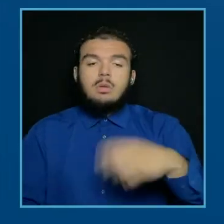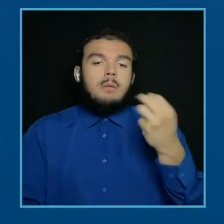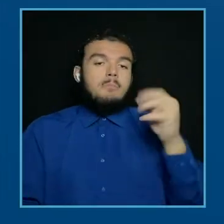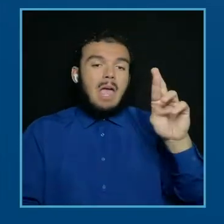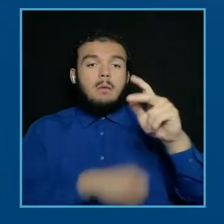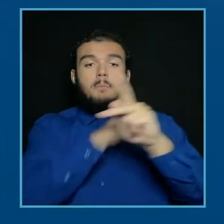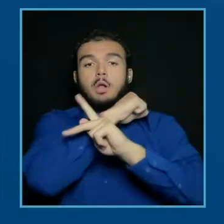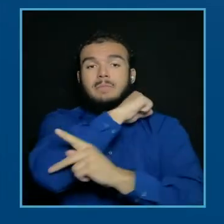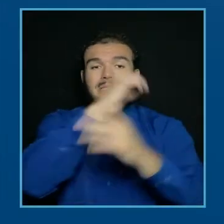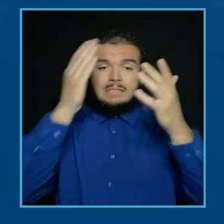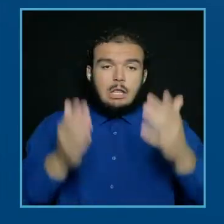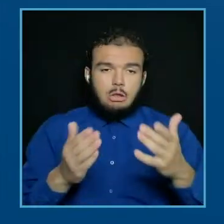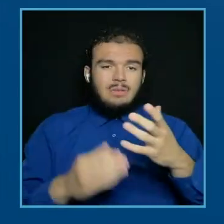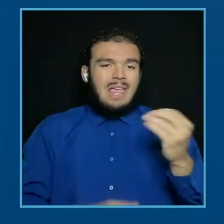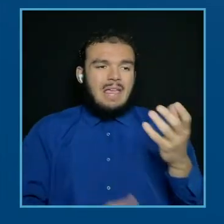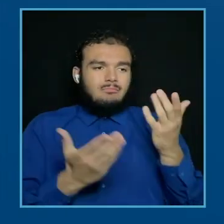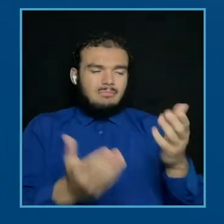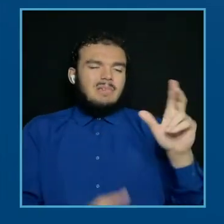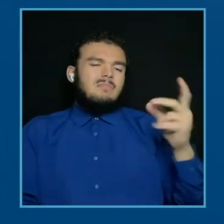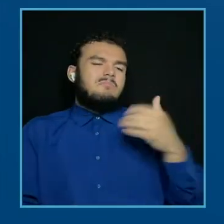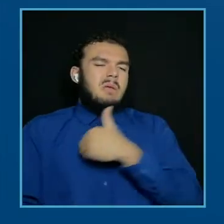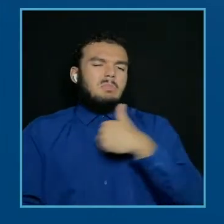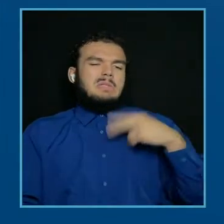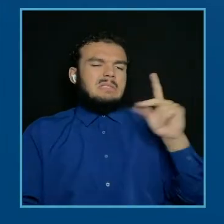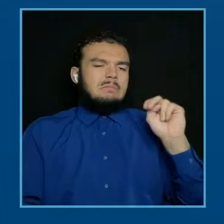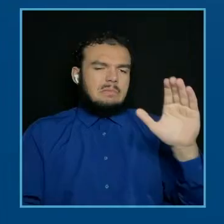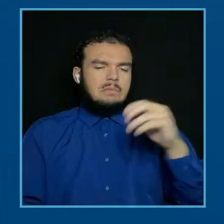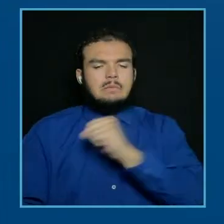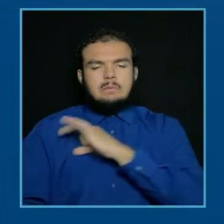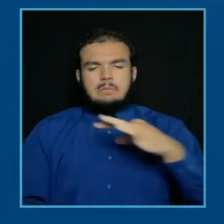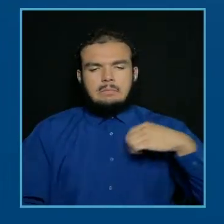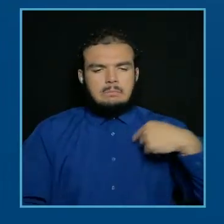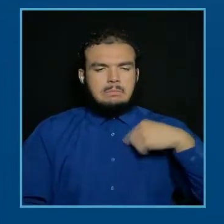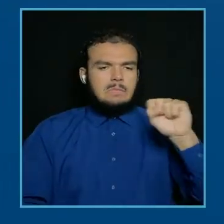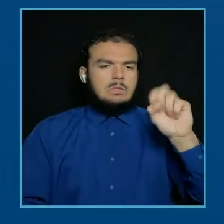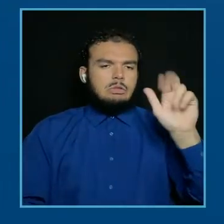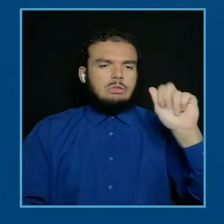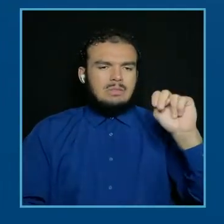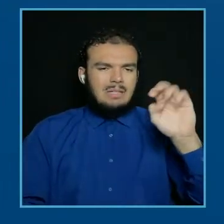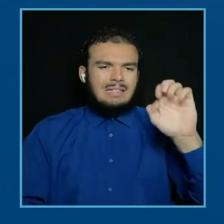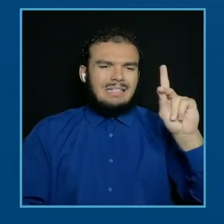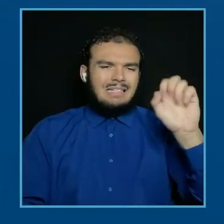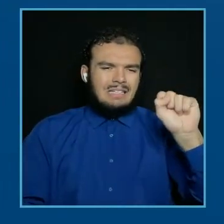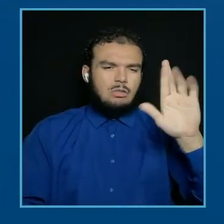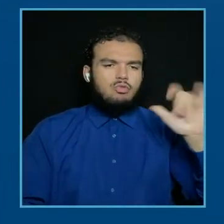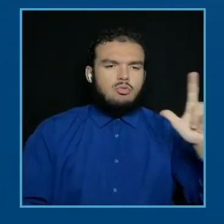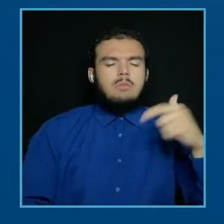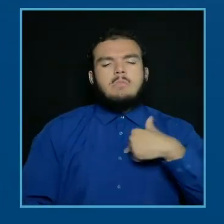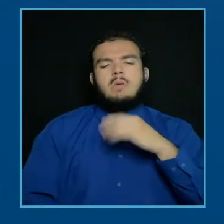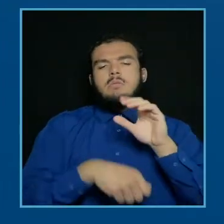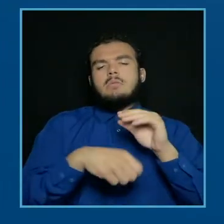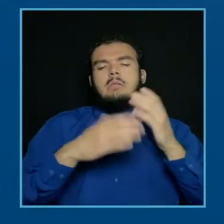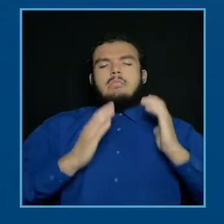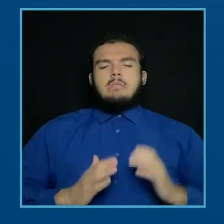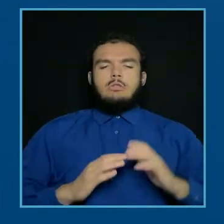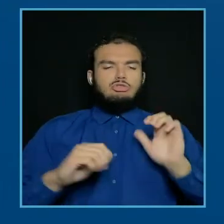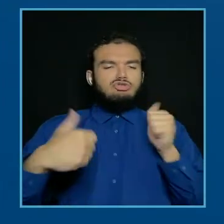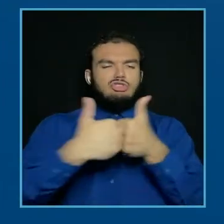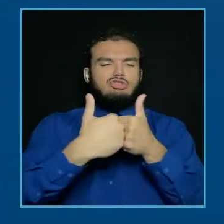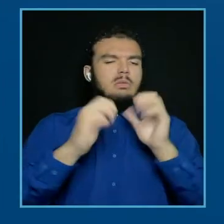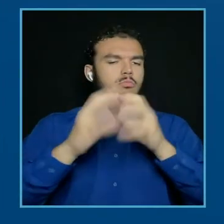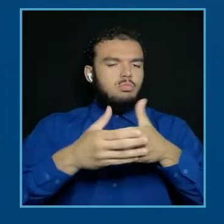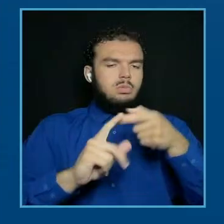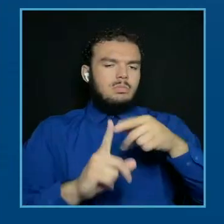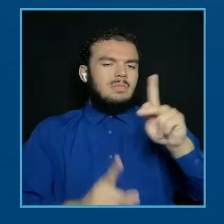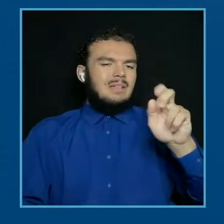and members of the DNC staff. My name is Susan Eads Roll, and my client is the challenging party, Kaylin